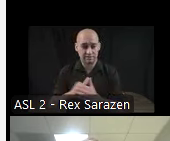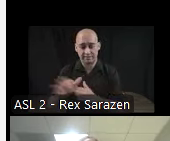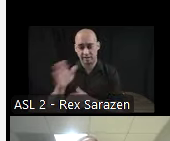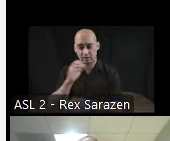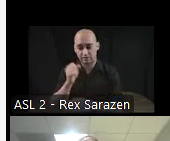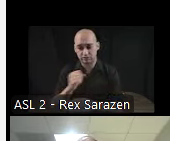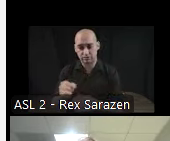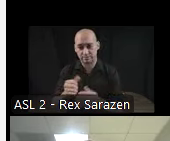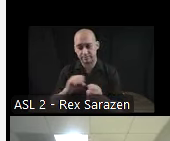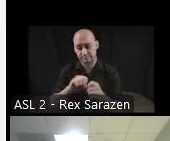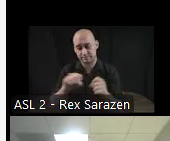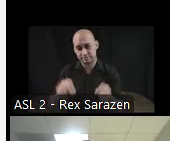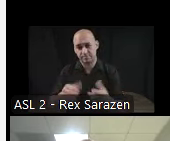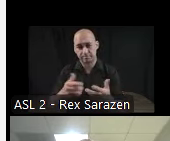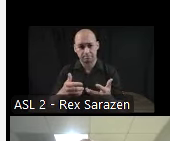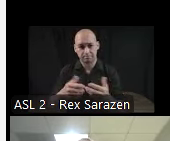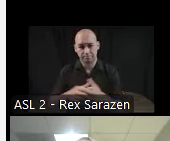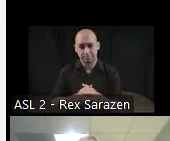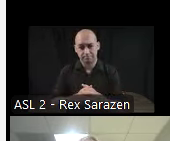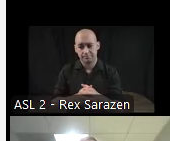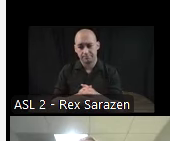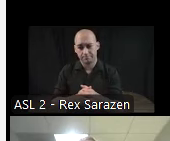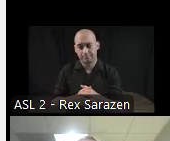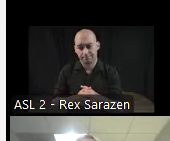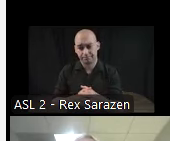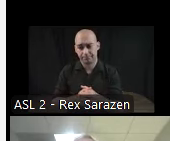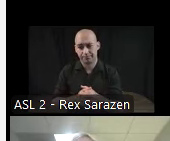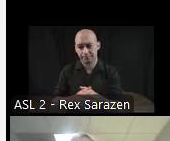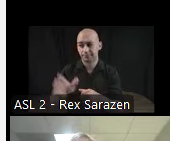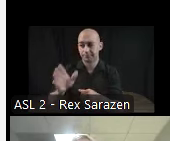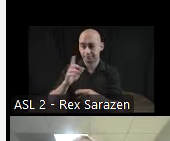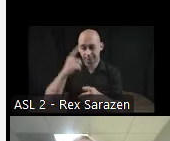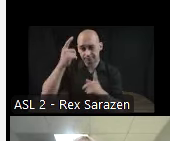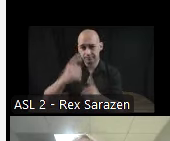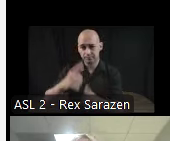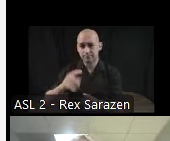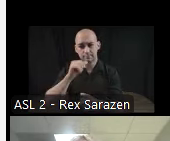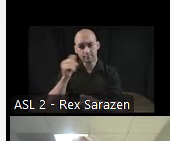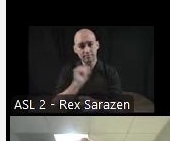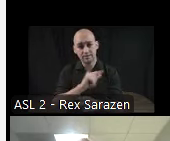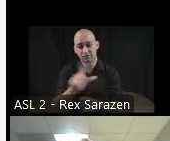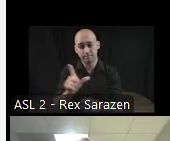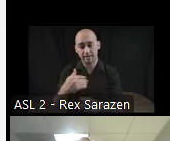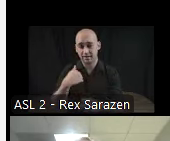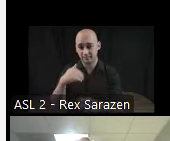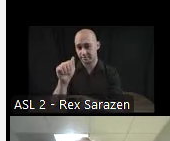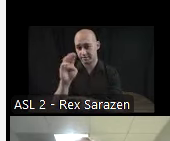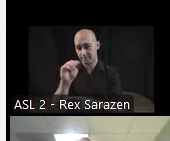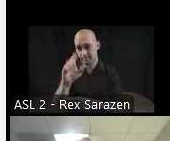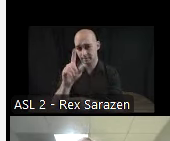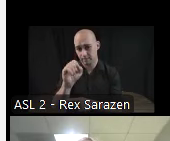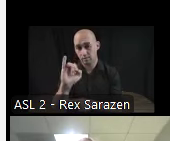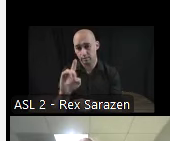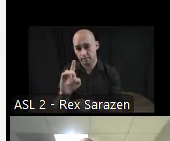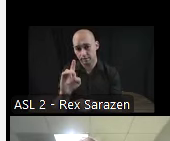parameters. Yes, I agree. Now, not everybody in the trial has amyloid, so I think